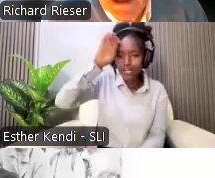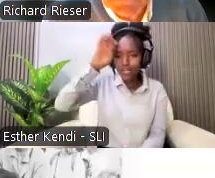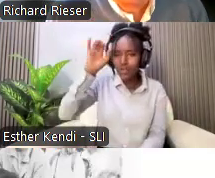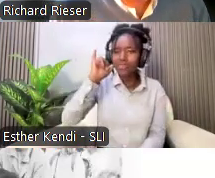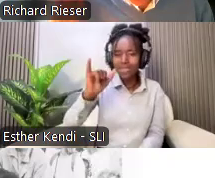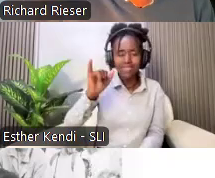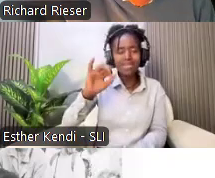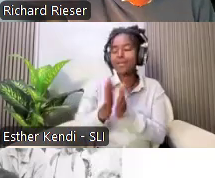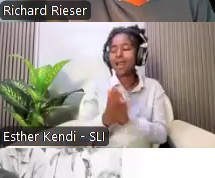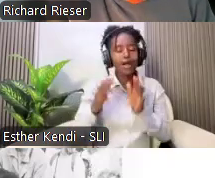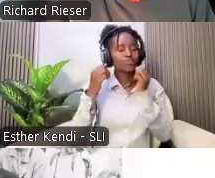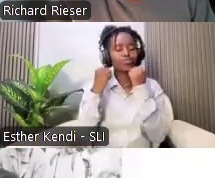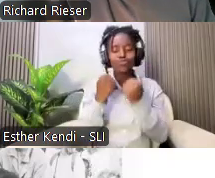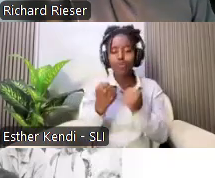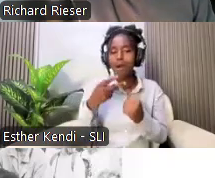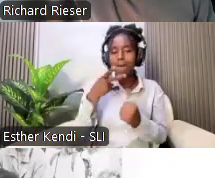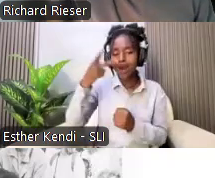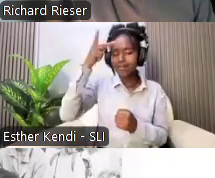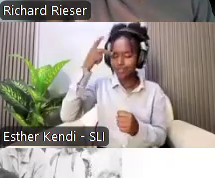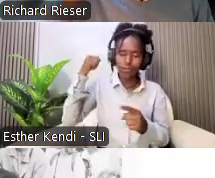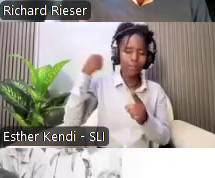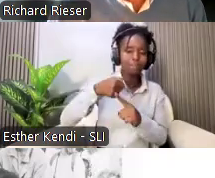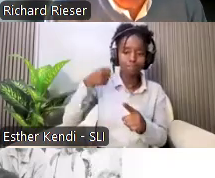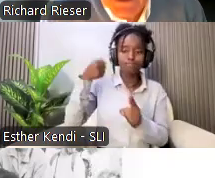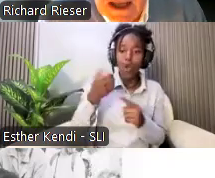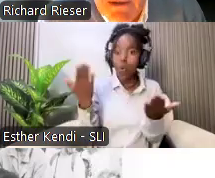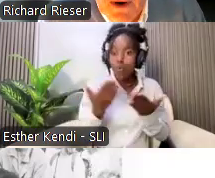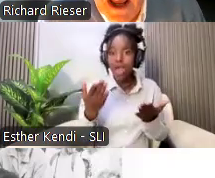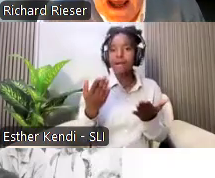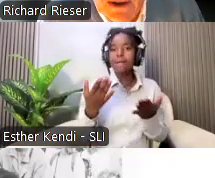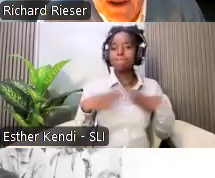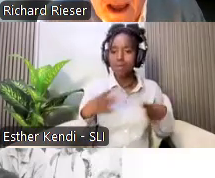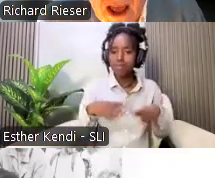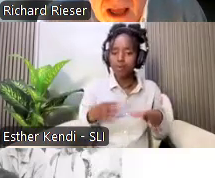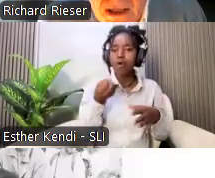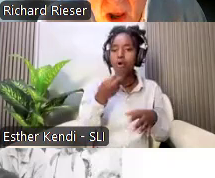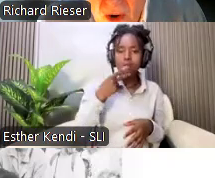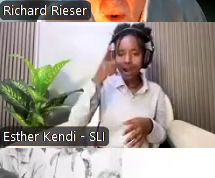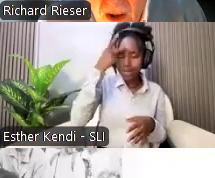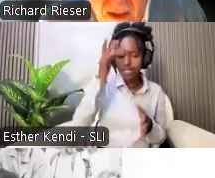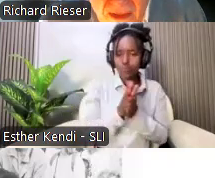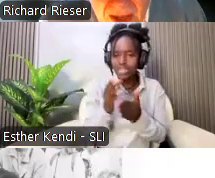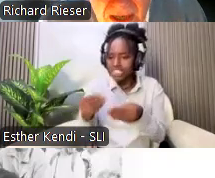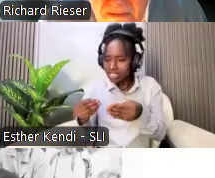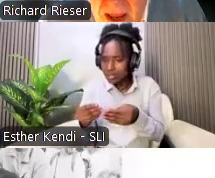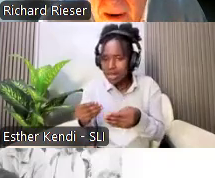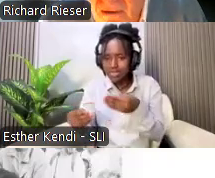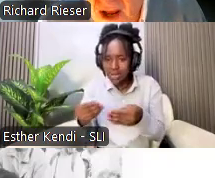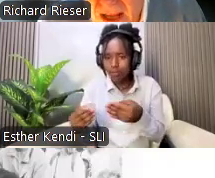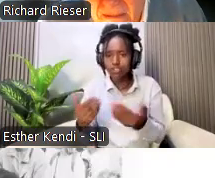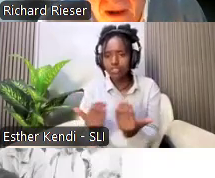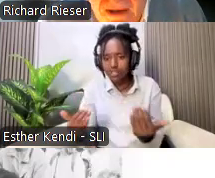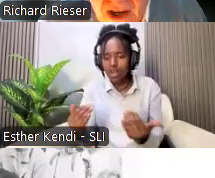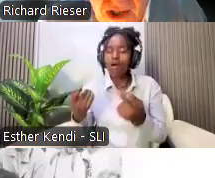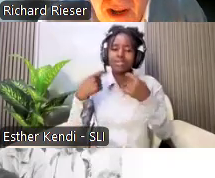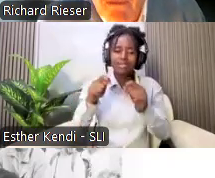for that, saying we want our children to have the same opportunities as everybody else. So this has been